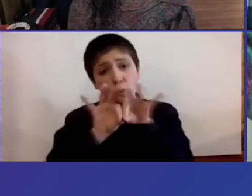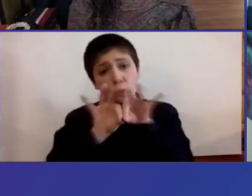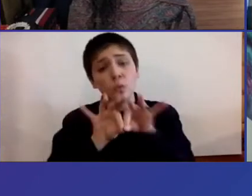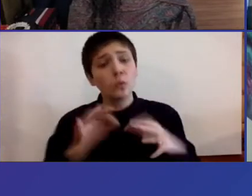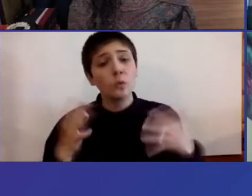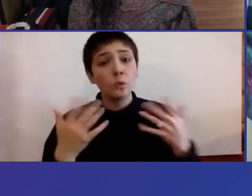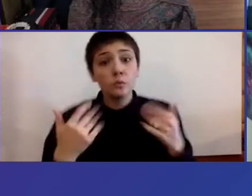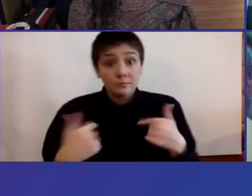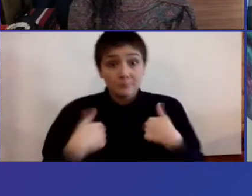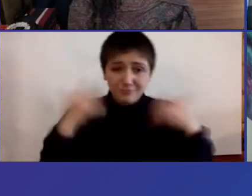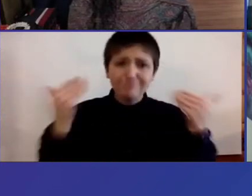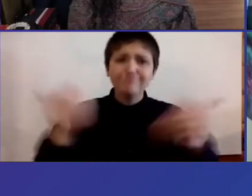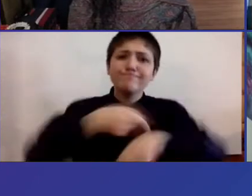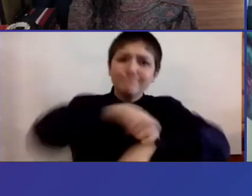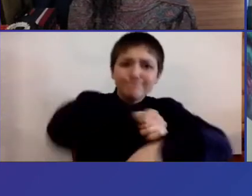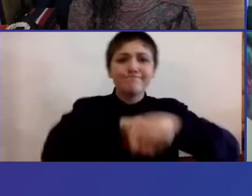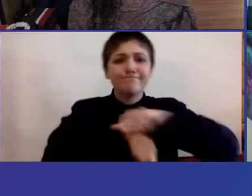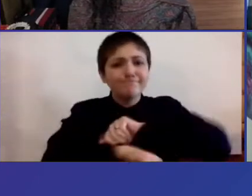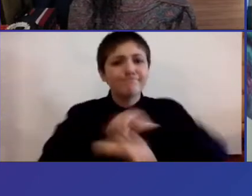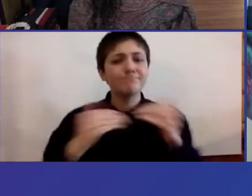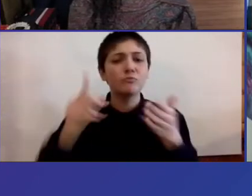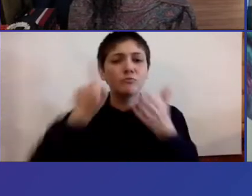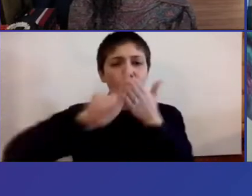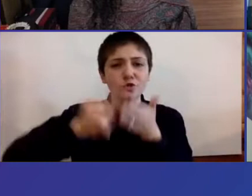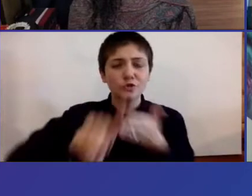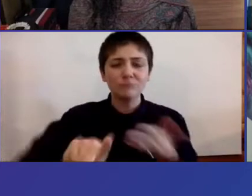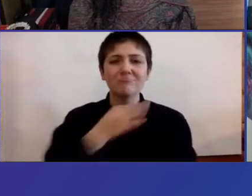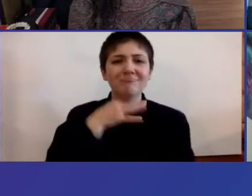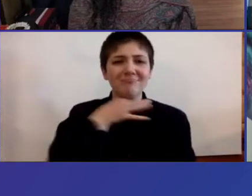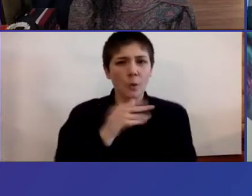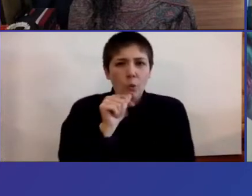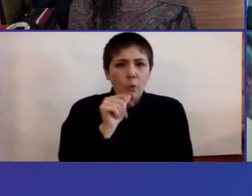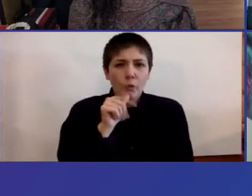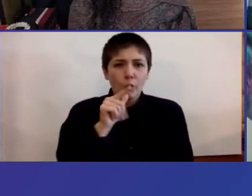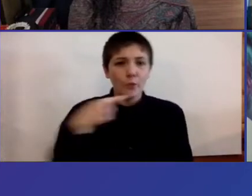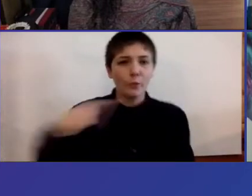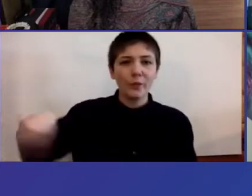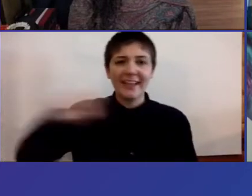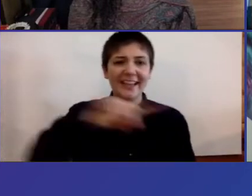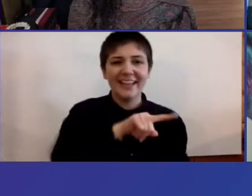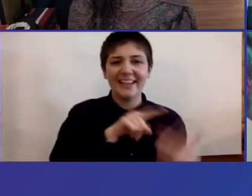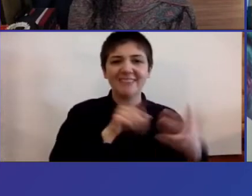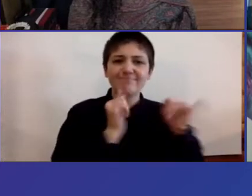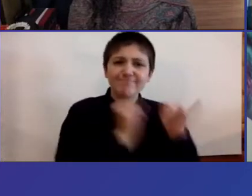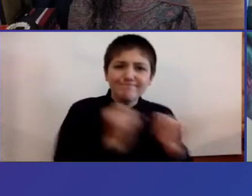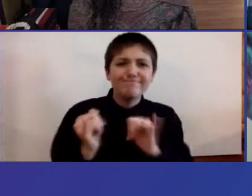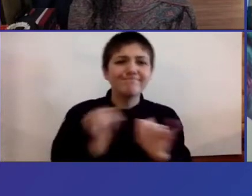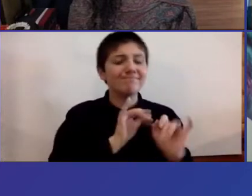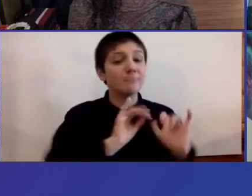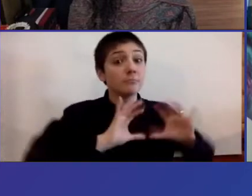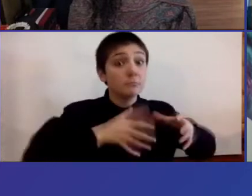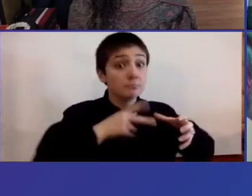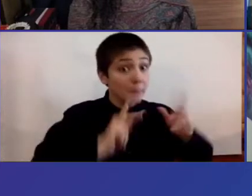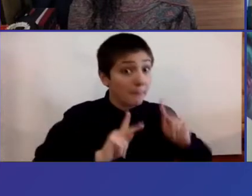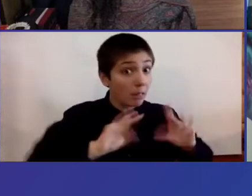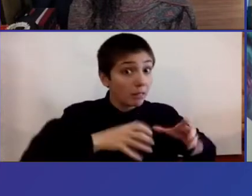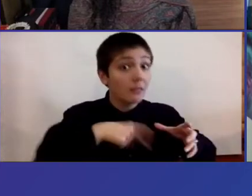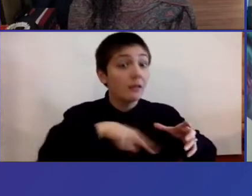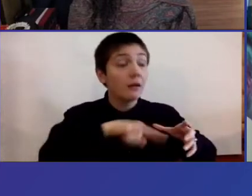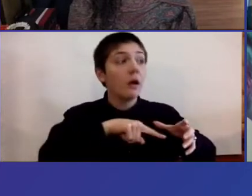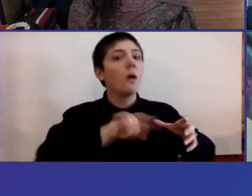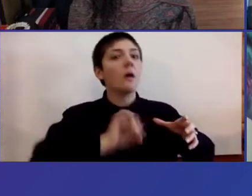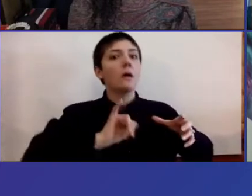do the research to find out who we are as a people, and to be able to disseminate